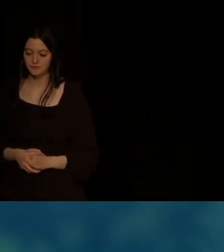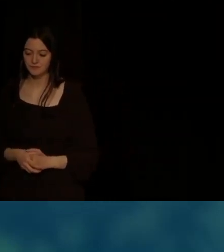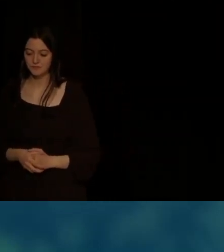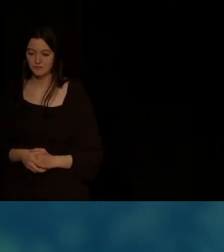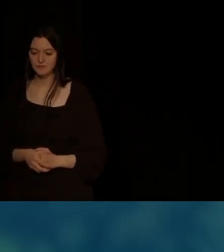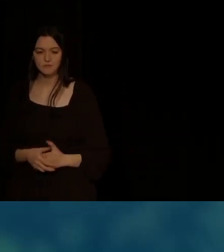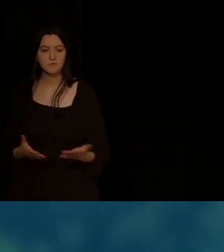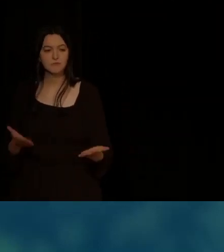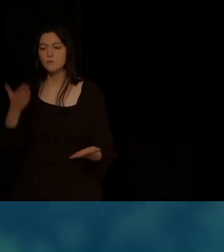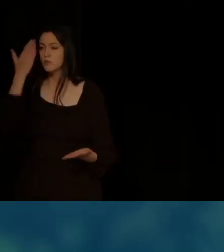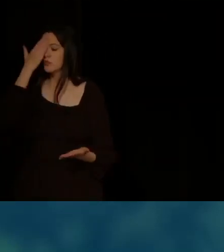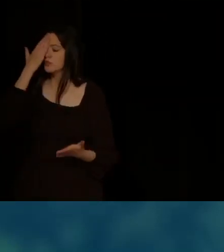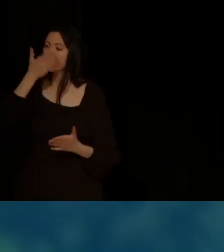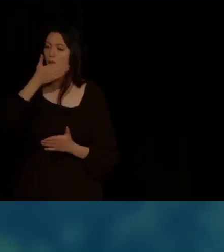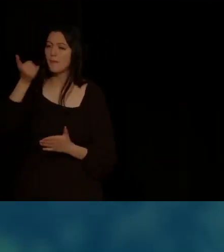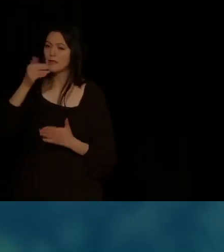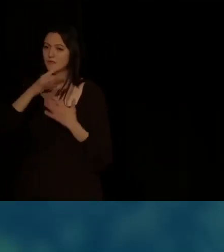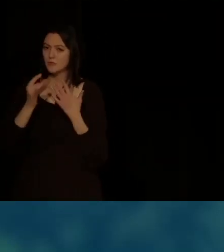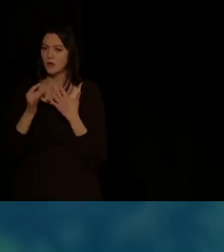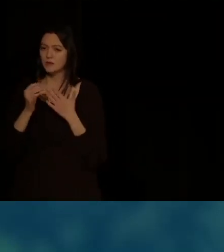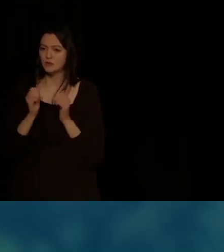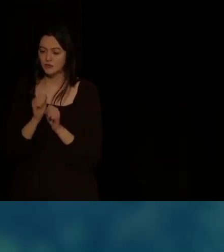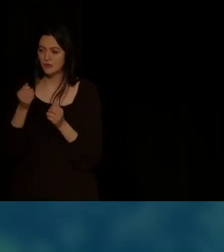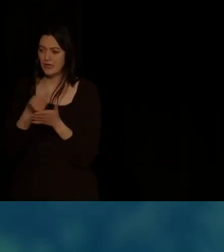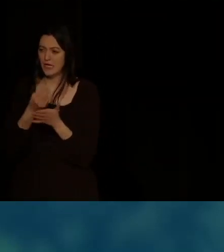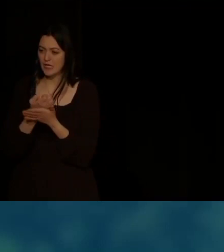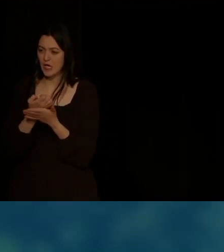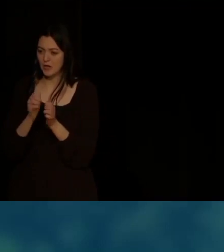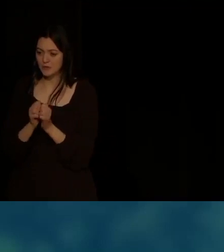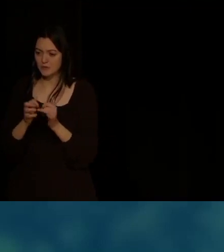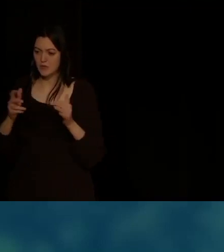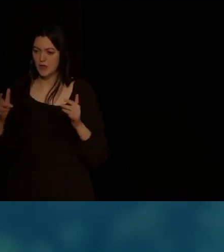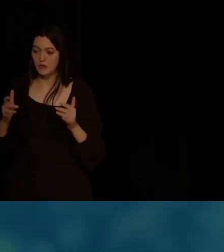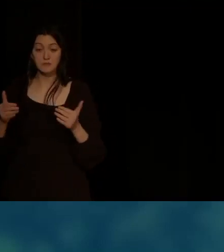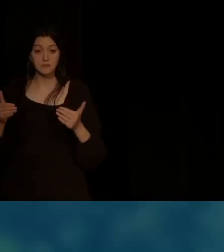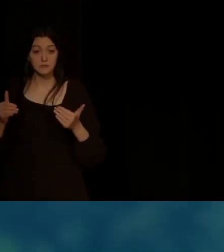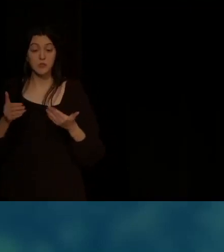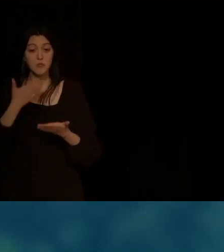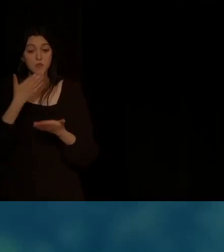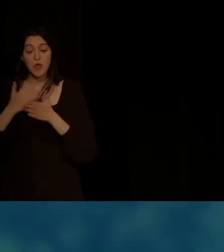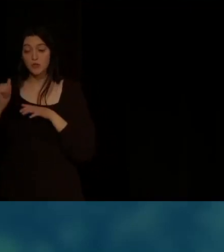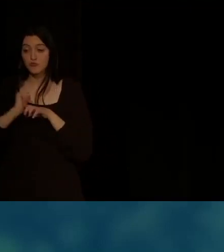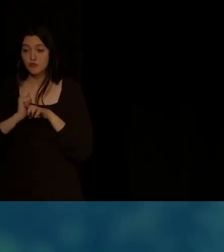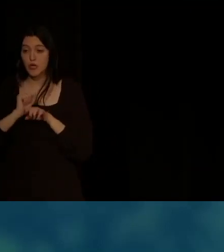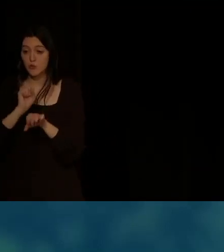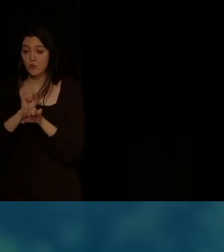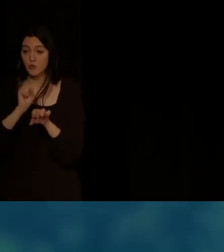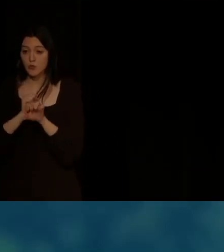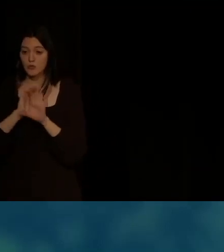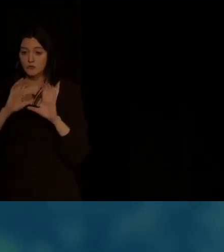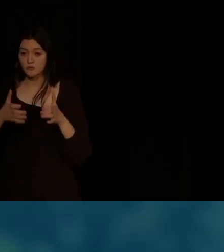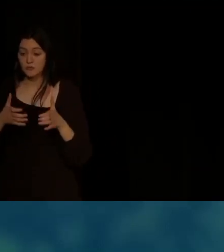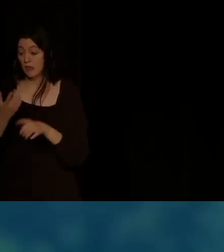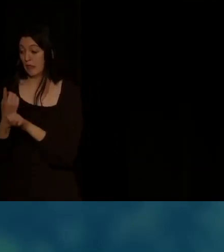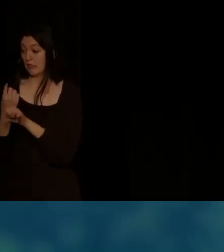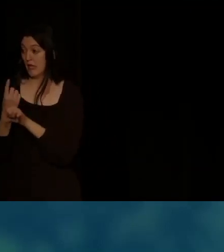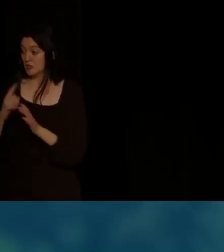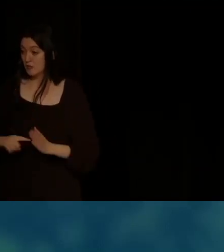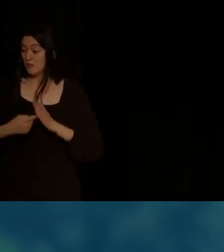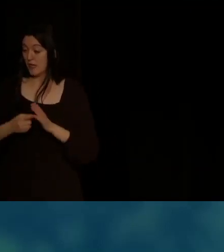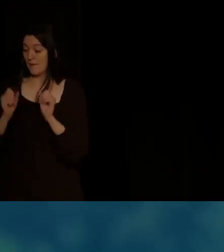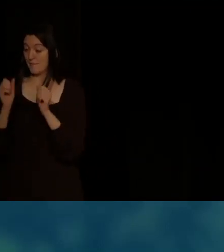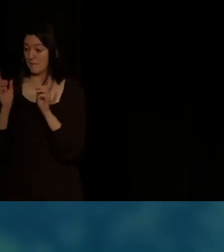So we know the best way to grow our economy is to have a well-trained workforce. Last year, we began meeting